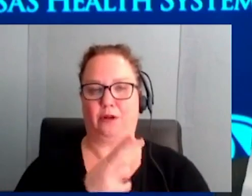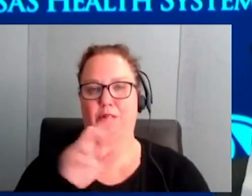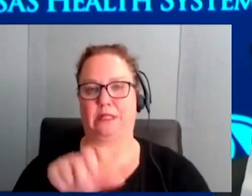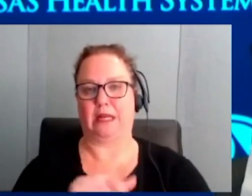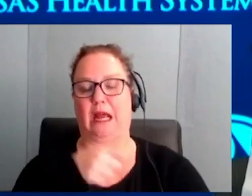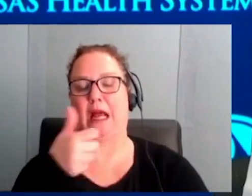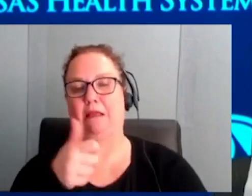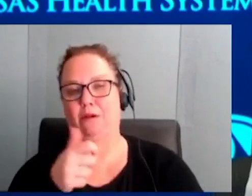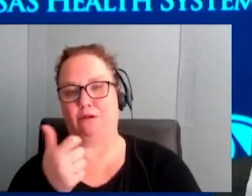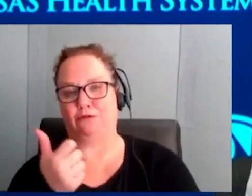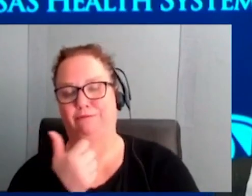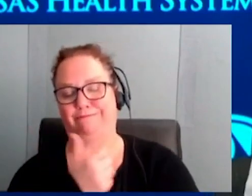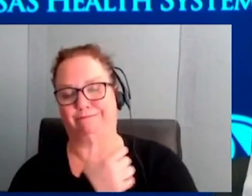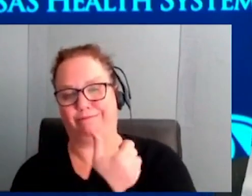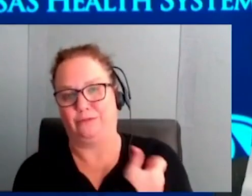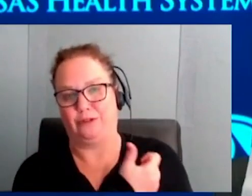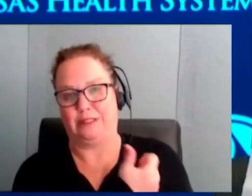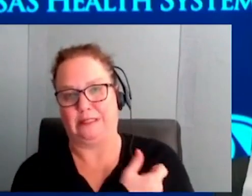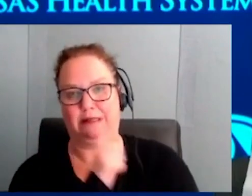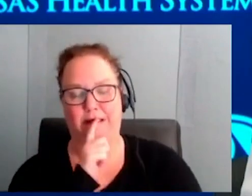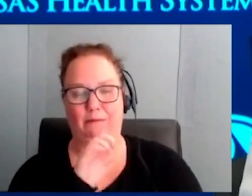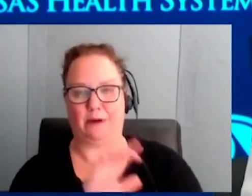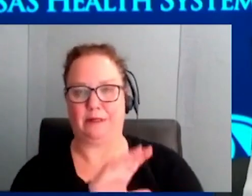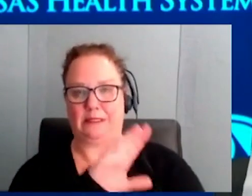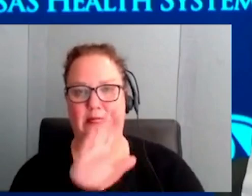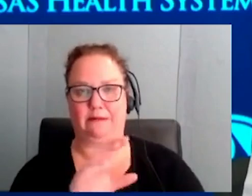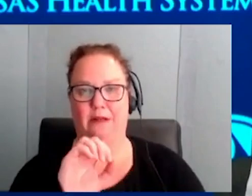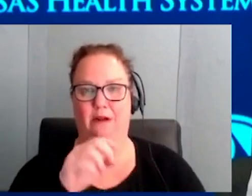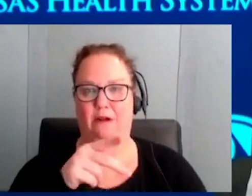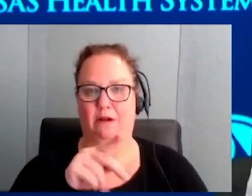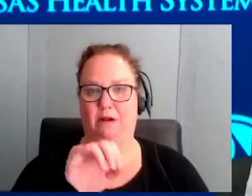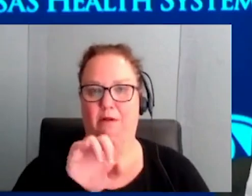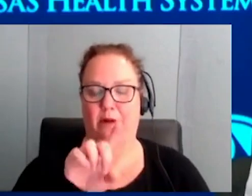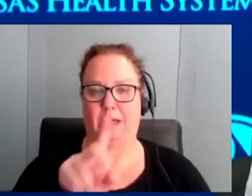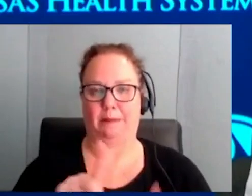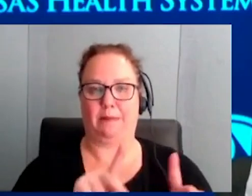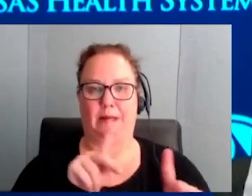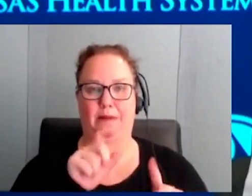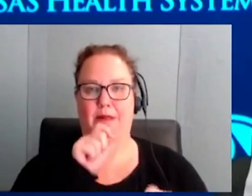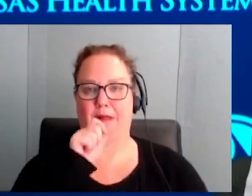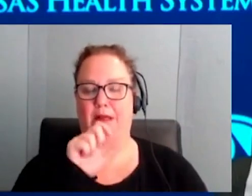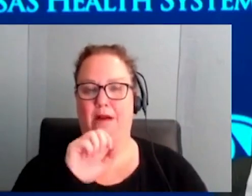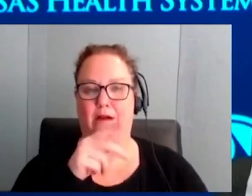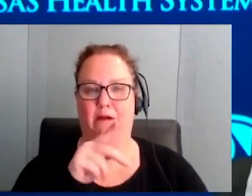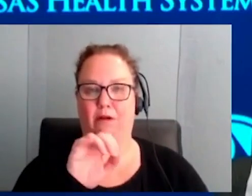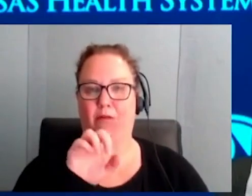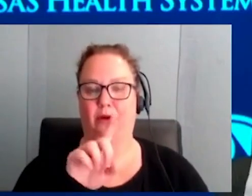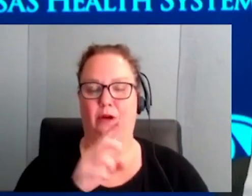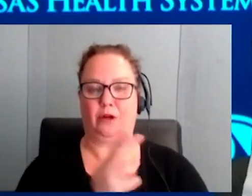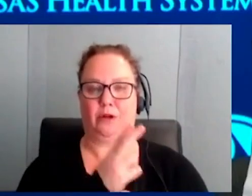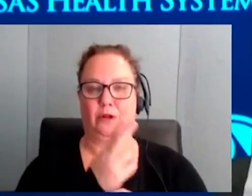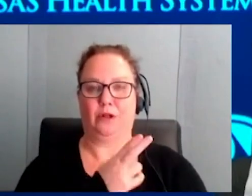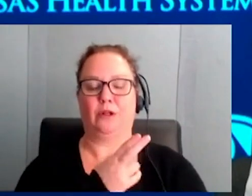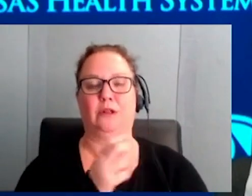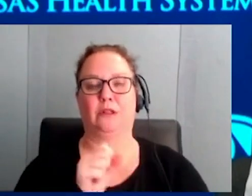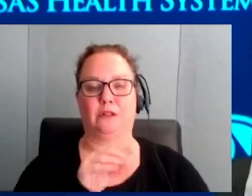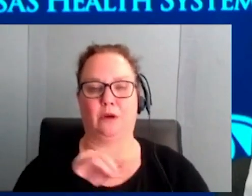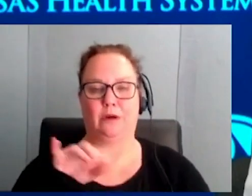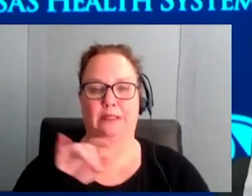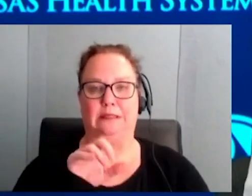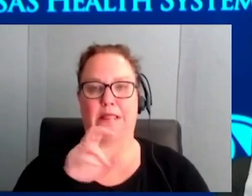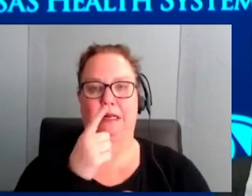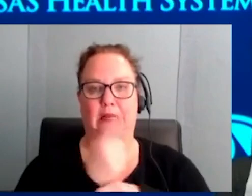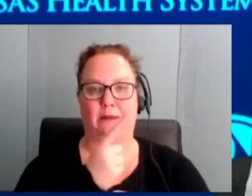they promise they have never even seen an opiate. These are people with not even opioid use disorder. So it is very common. I've heard from